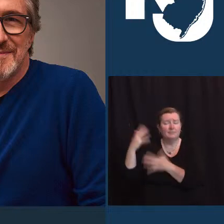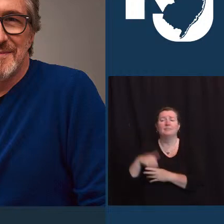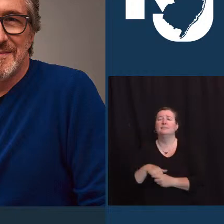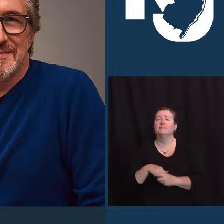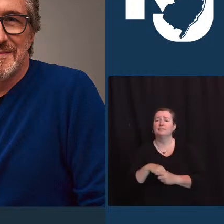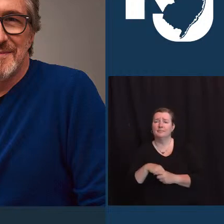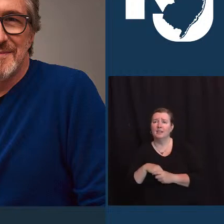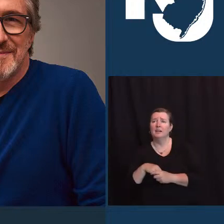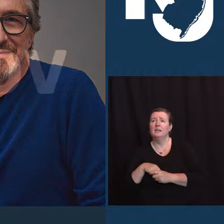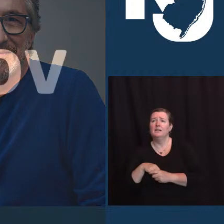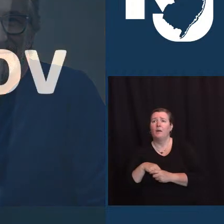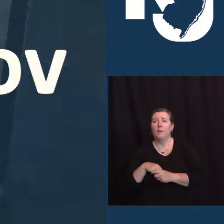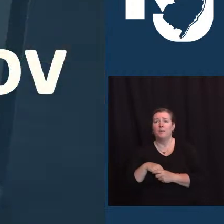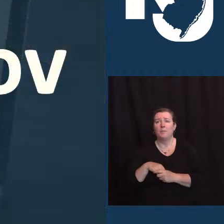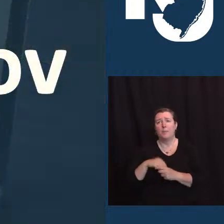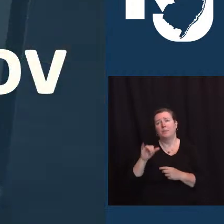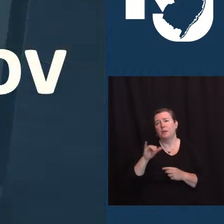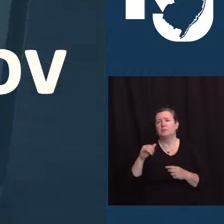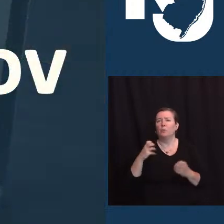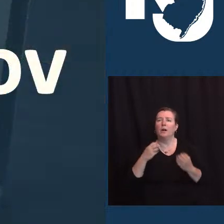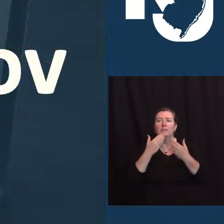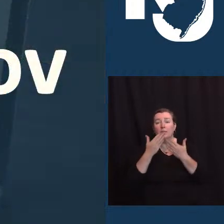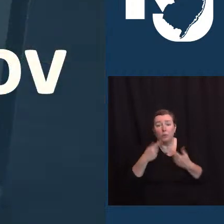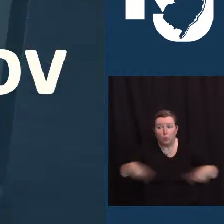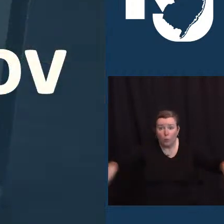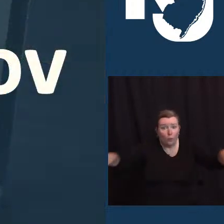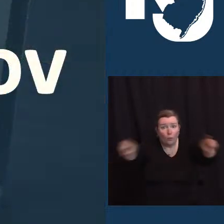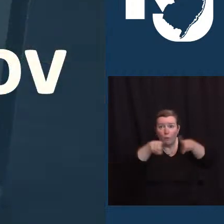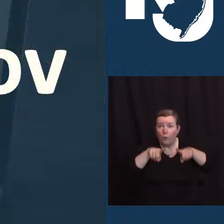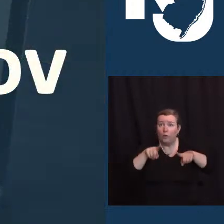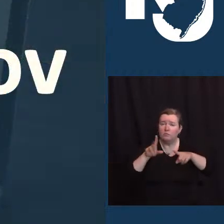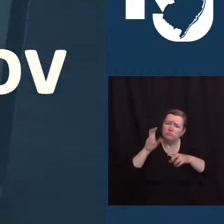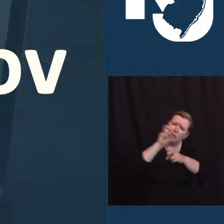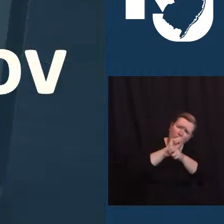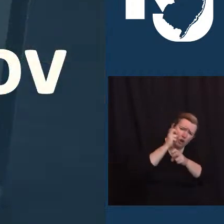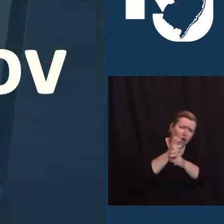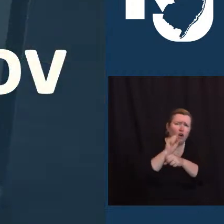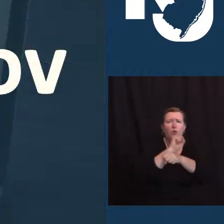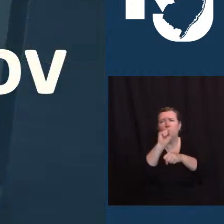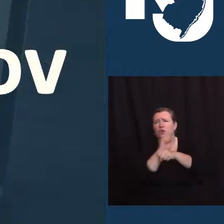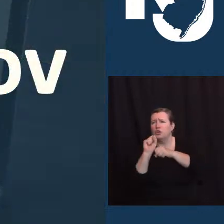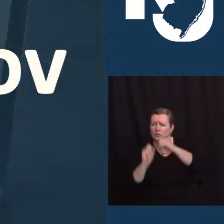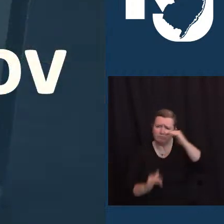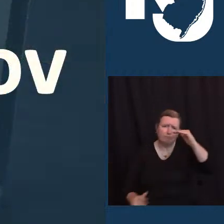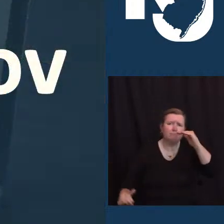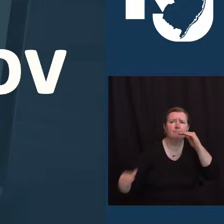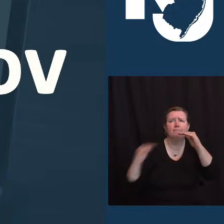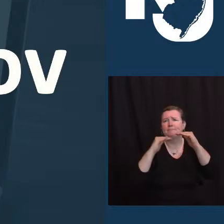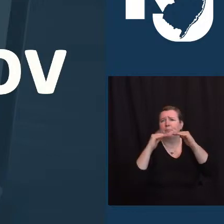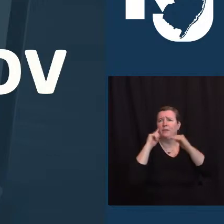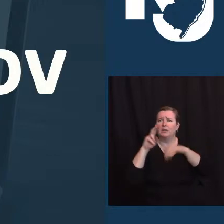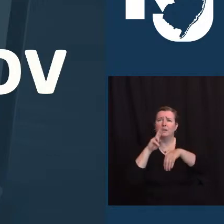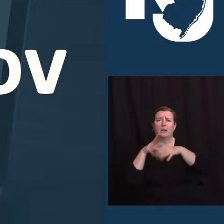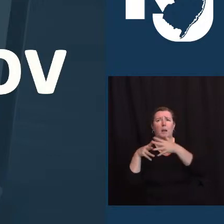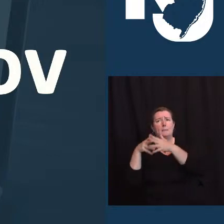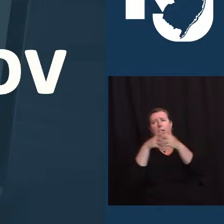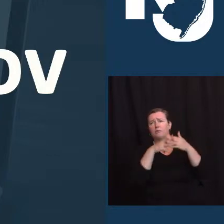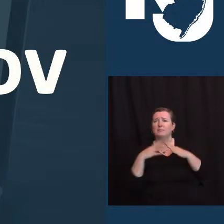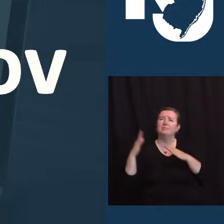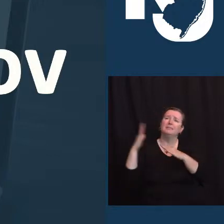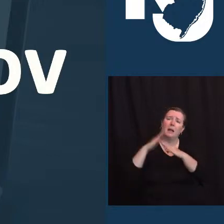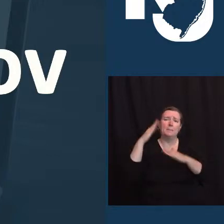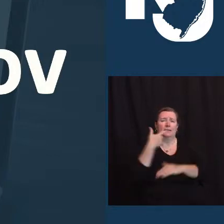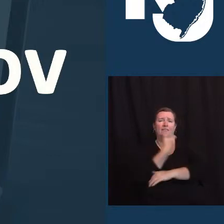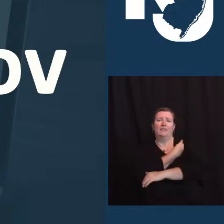newarkworkingkitchens.com. And I similarly thank all of you for your hard work to get us where we are, among the nation's leaders in vaccinations and preparing